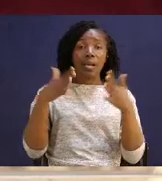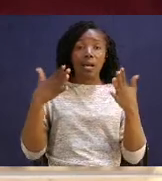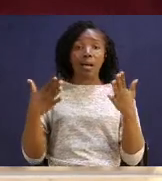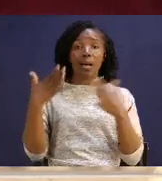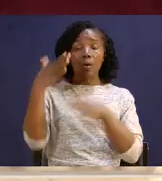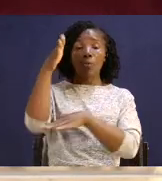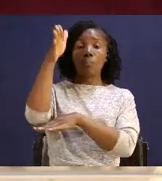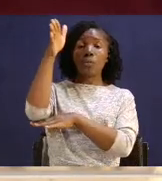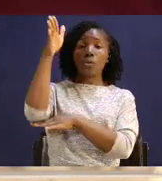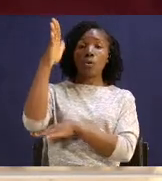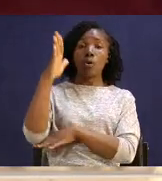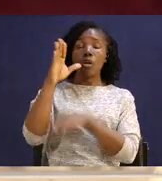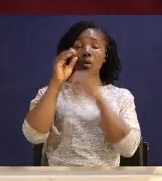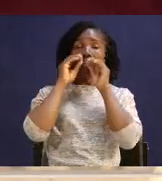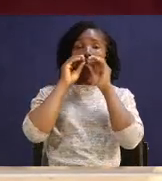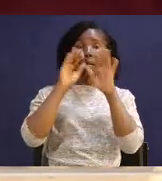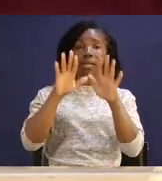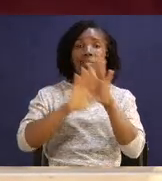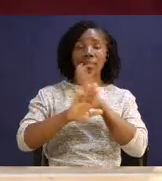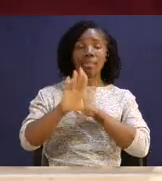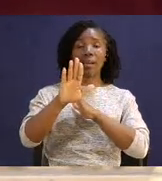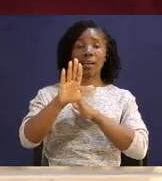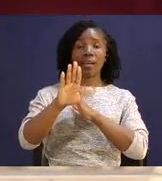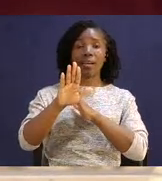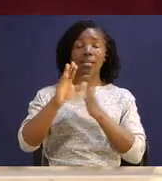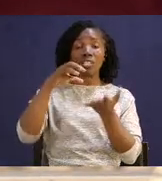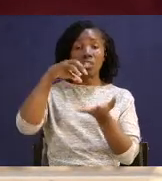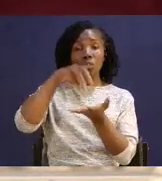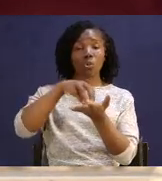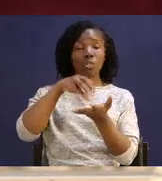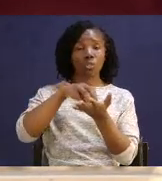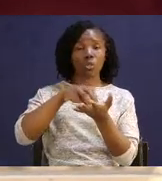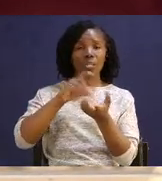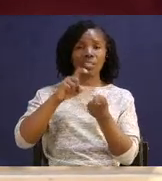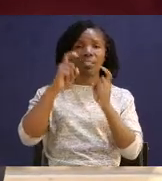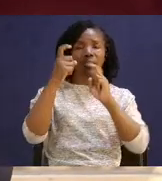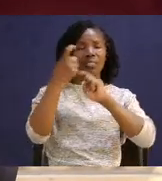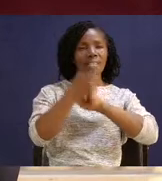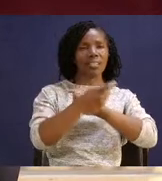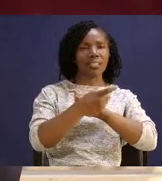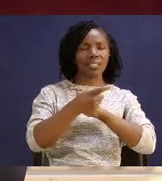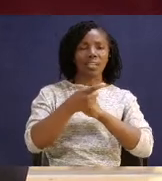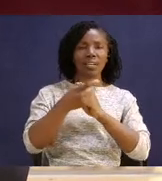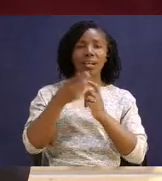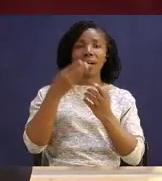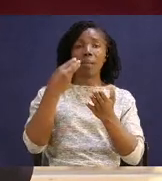and God just turned a situation that was so financially